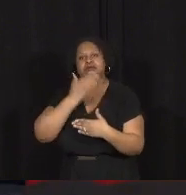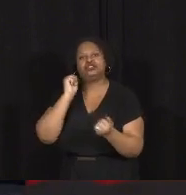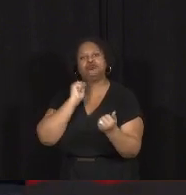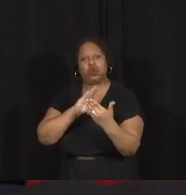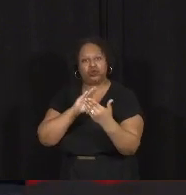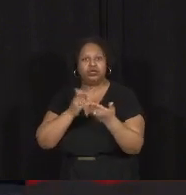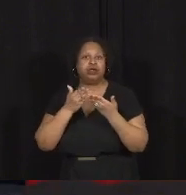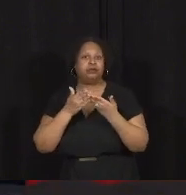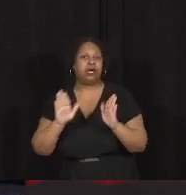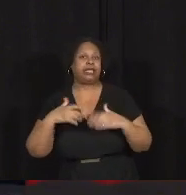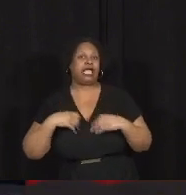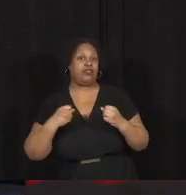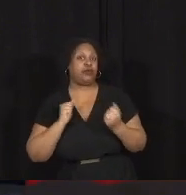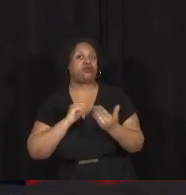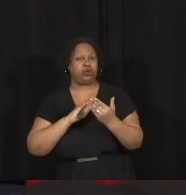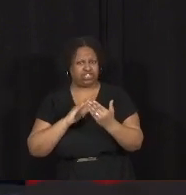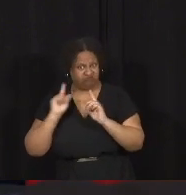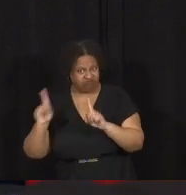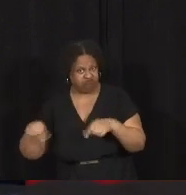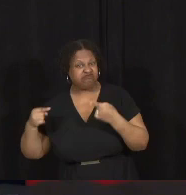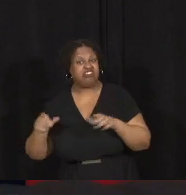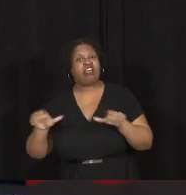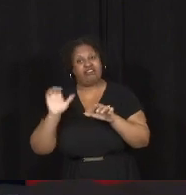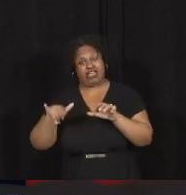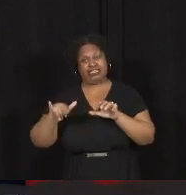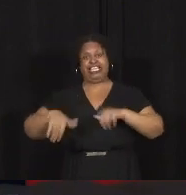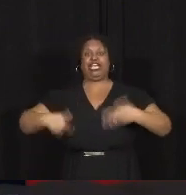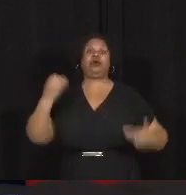happened in Ontario.